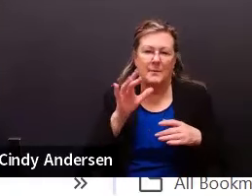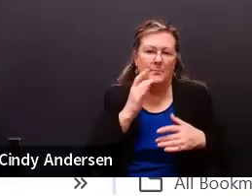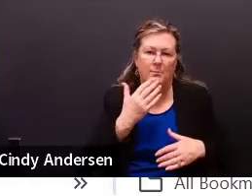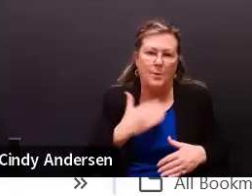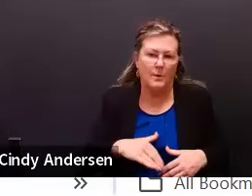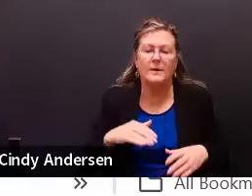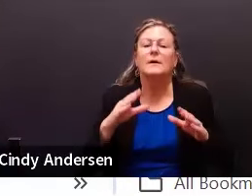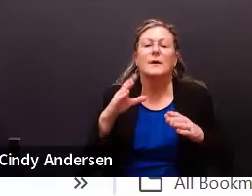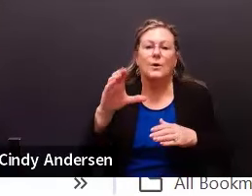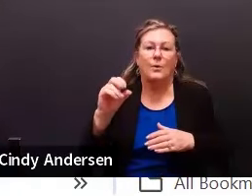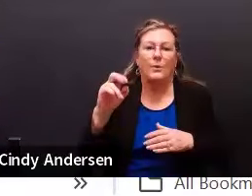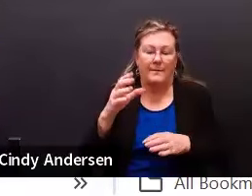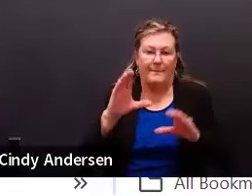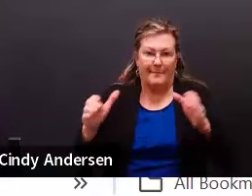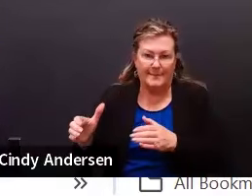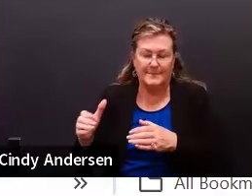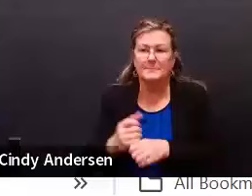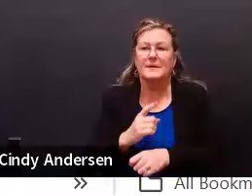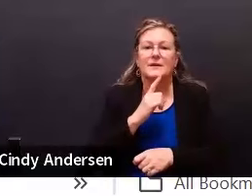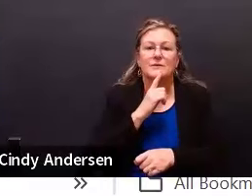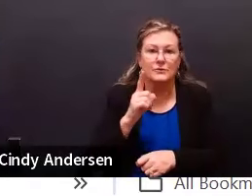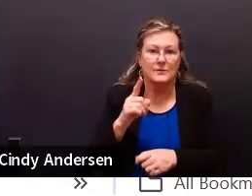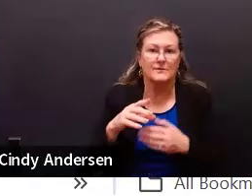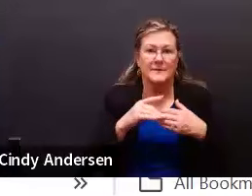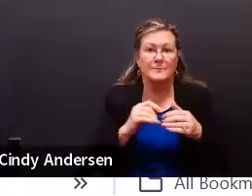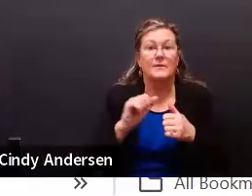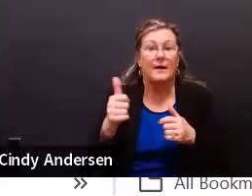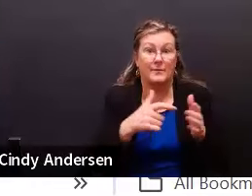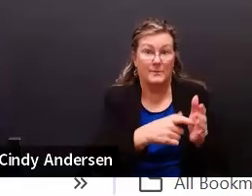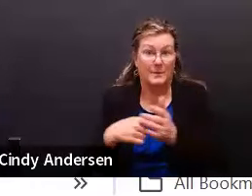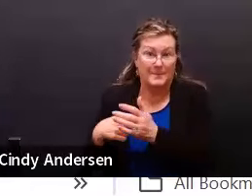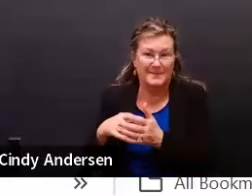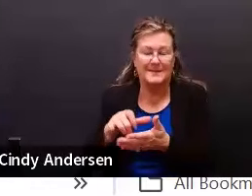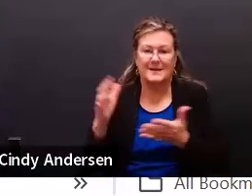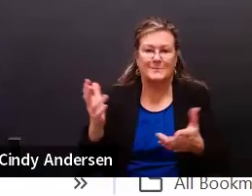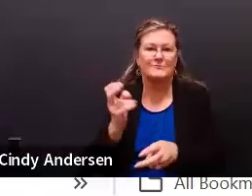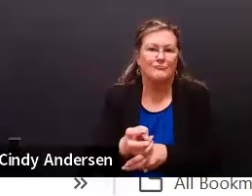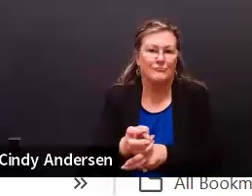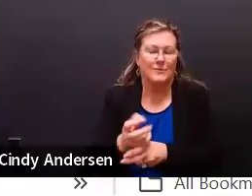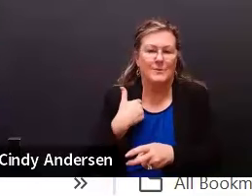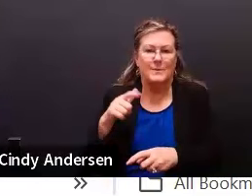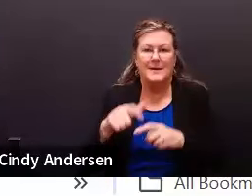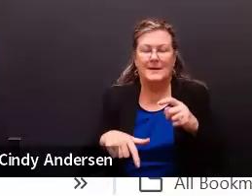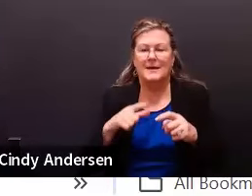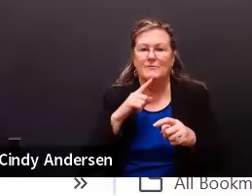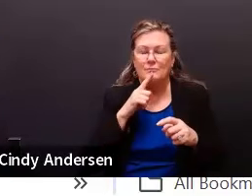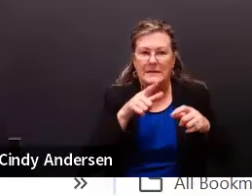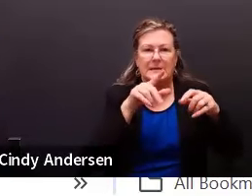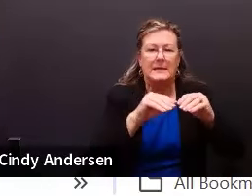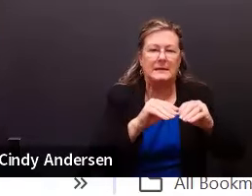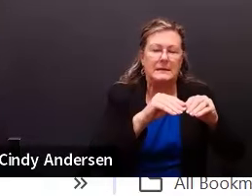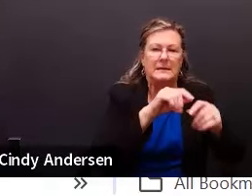there is flexibility with the other requirements. So I think that's what makes it difficult, because we can't really be super prescriptive in